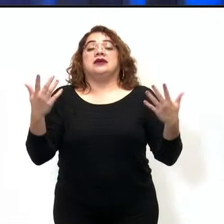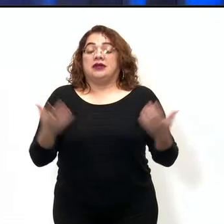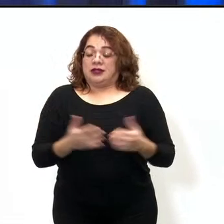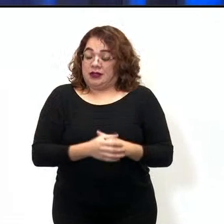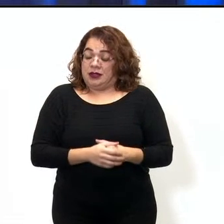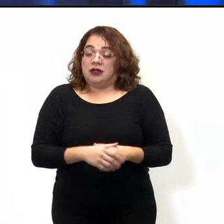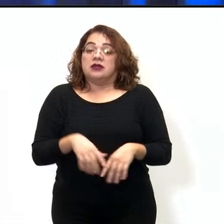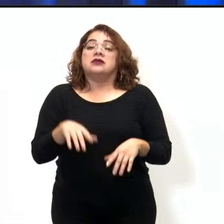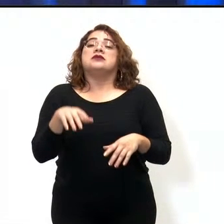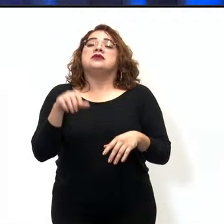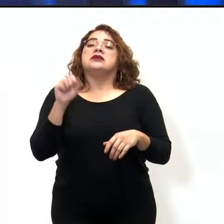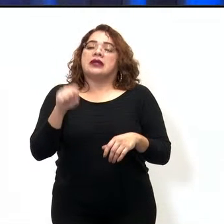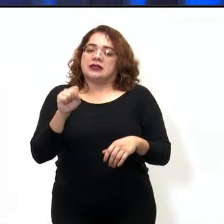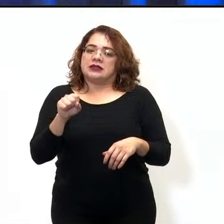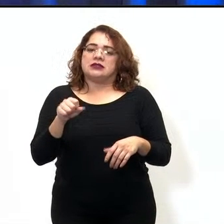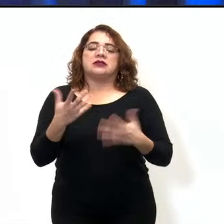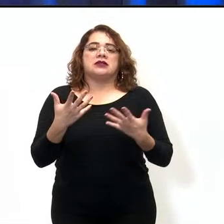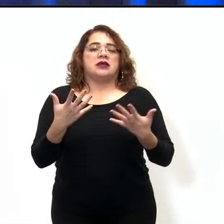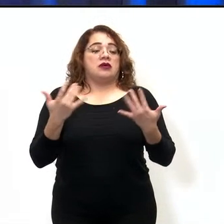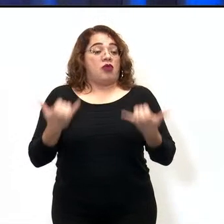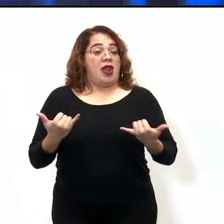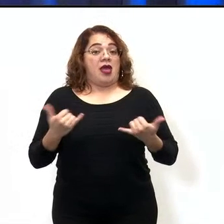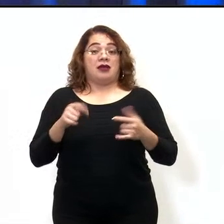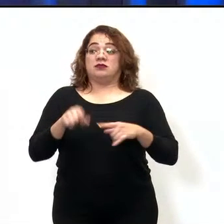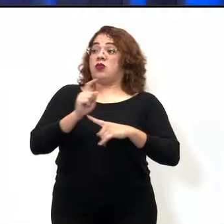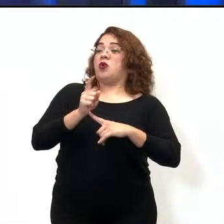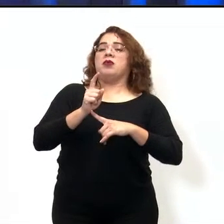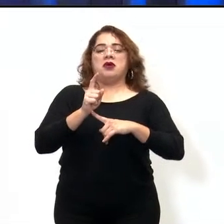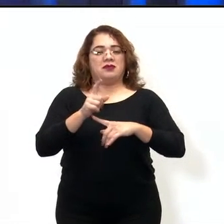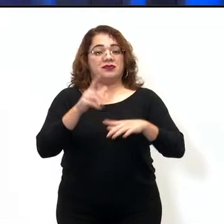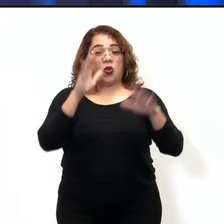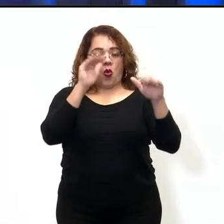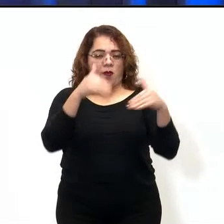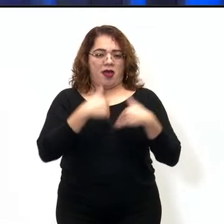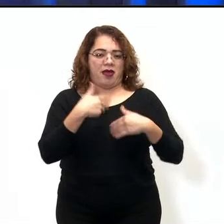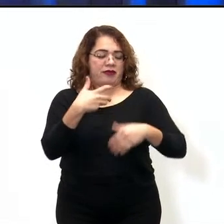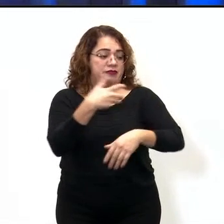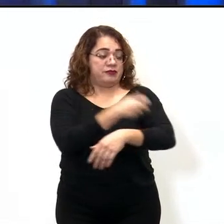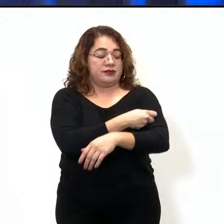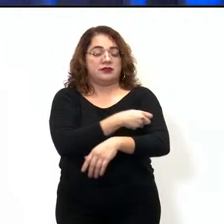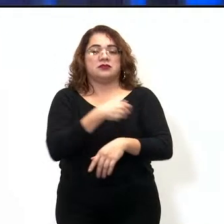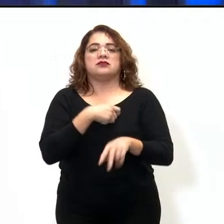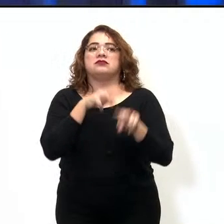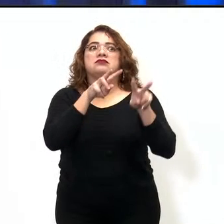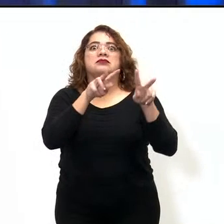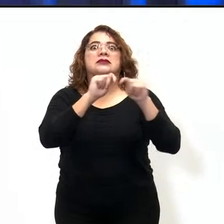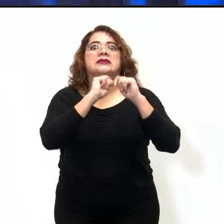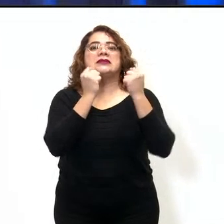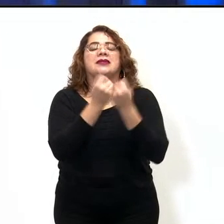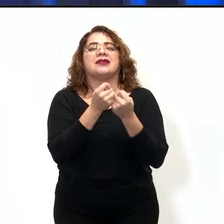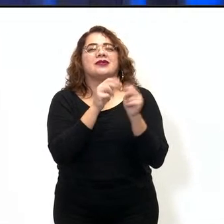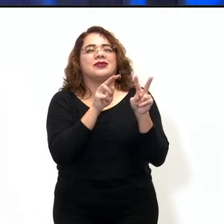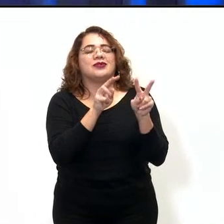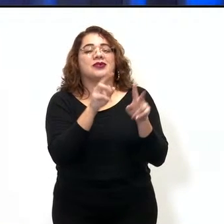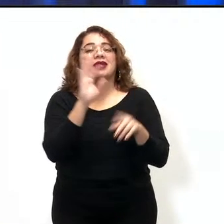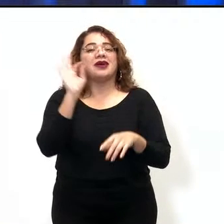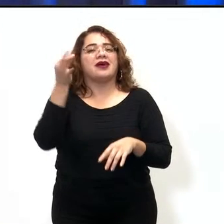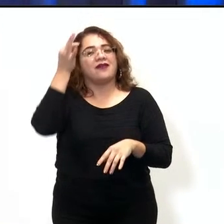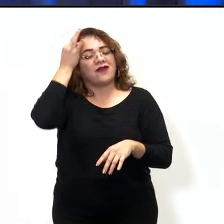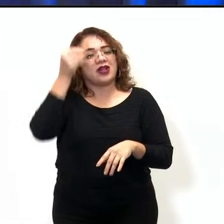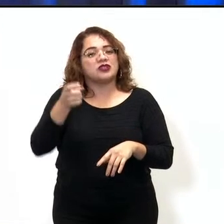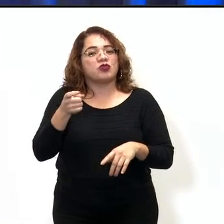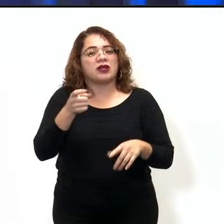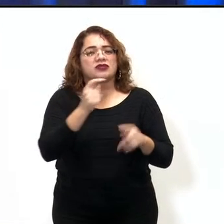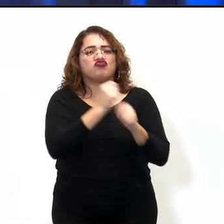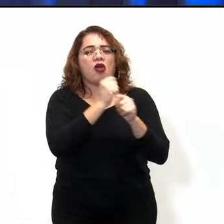additional vaccine arrives in our city. Had pictures from our team this morning as the FedEx truck pulled up to our health department to deliver